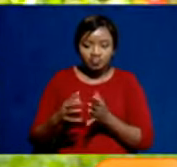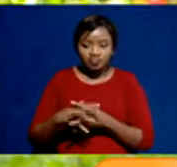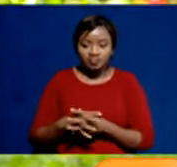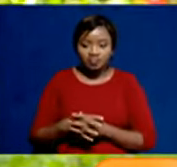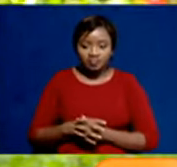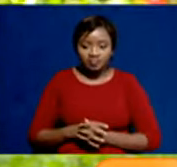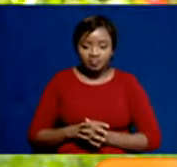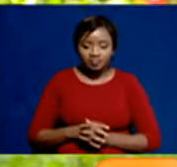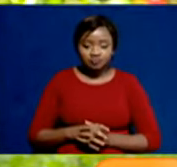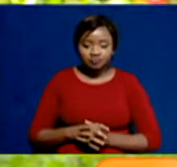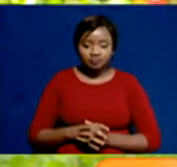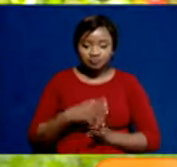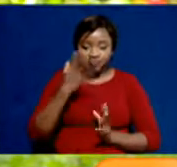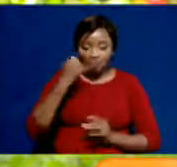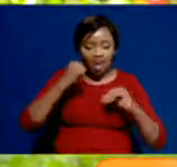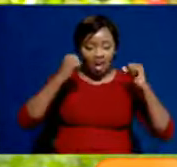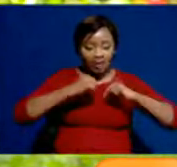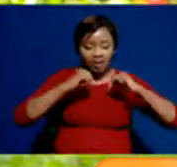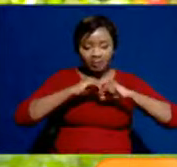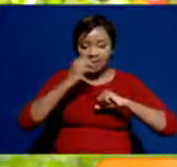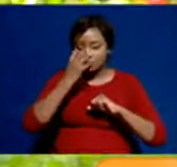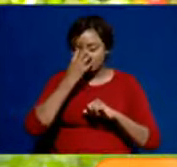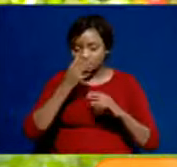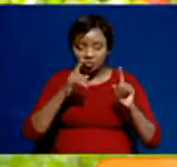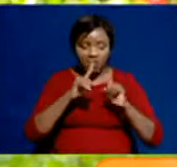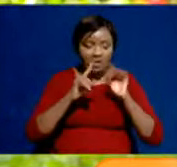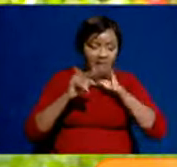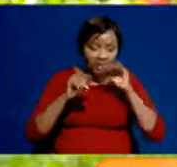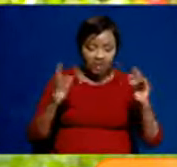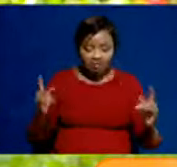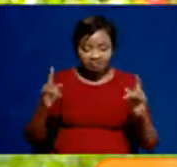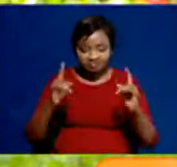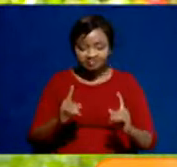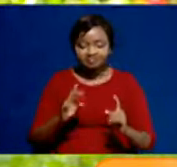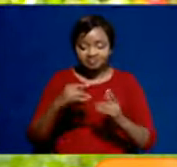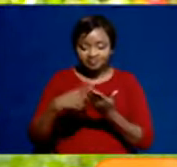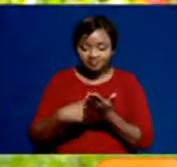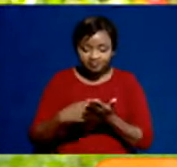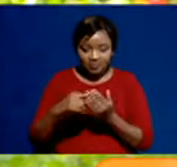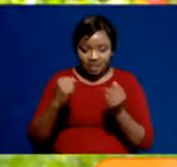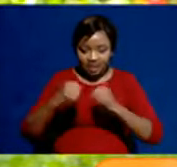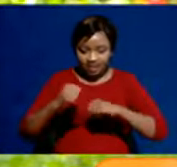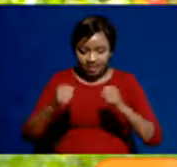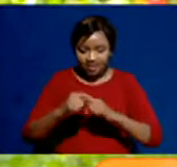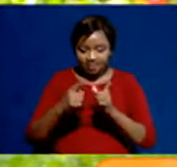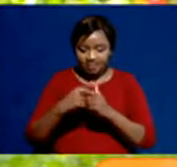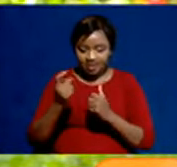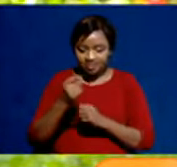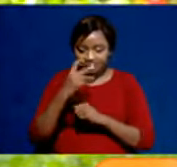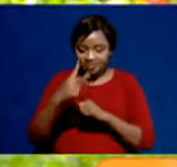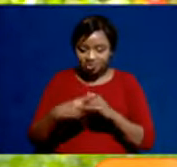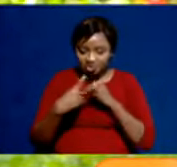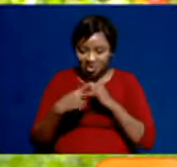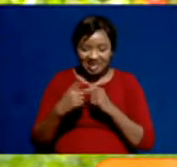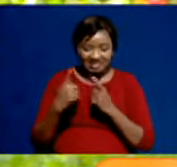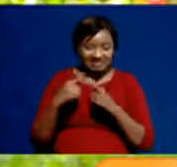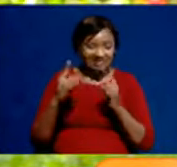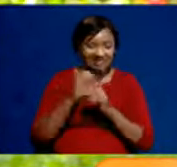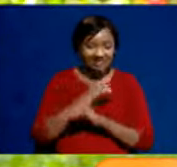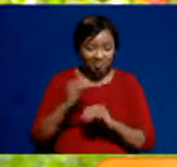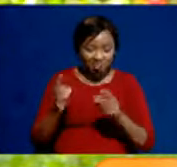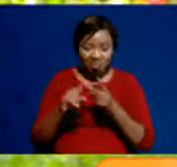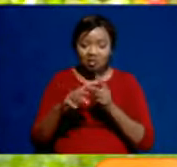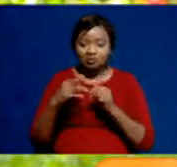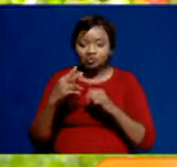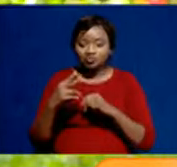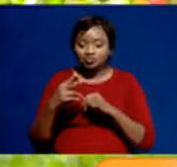your leader, Raila Odinga. No much of success there was there. Then the second one in July, and then it gave birth to something